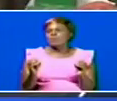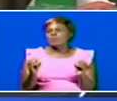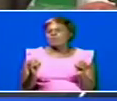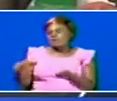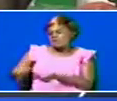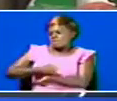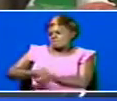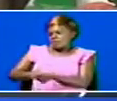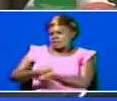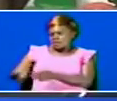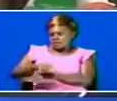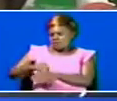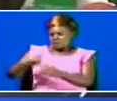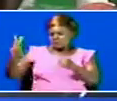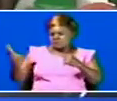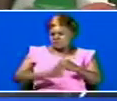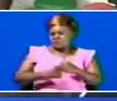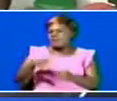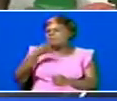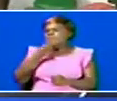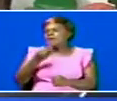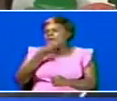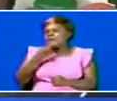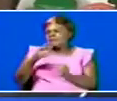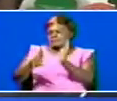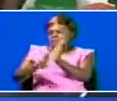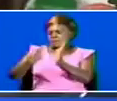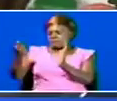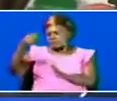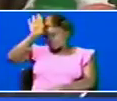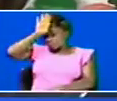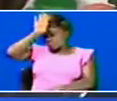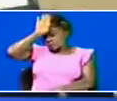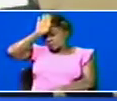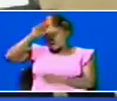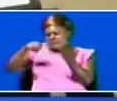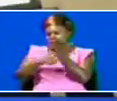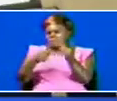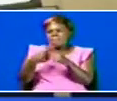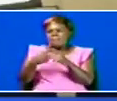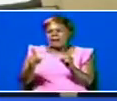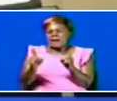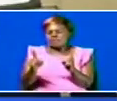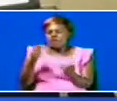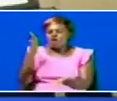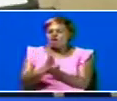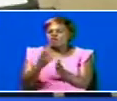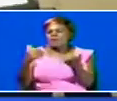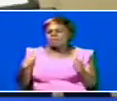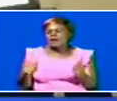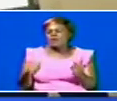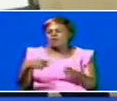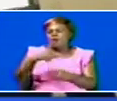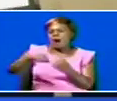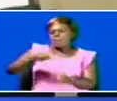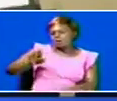On Friday, the National Sevens men team that will represent Kenya in Dubai was named, but there was no word about the Lionesses.